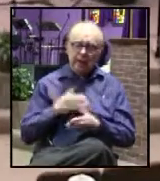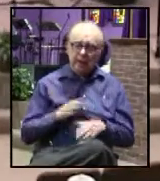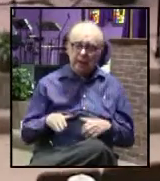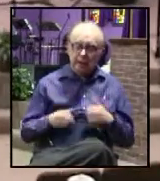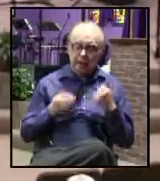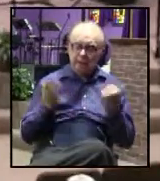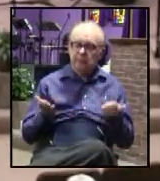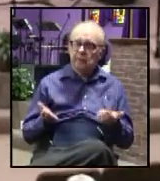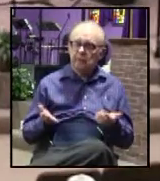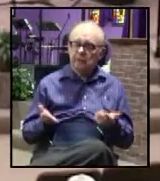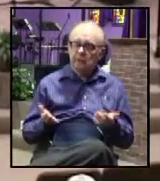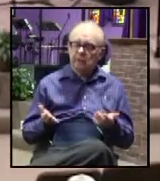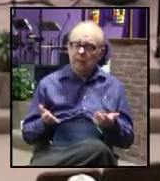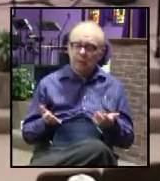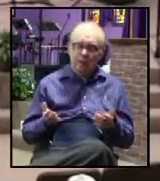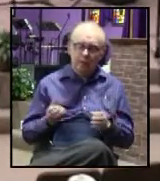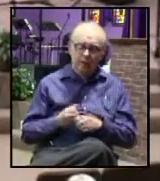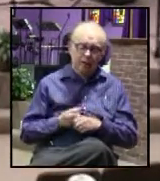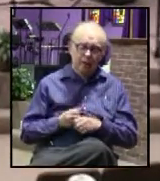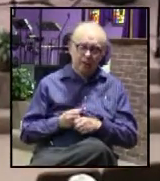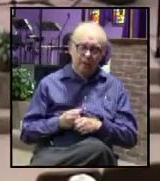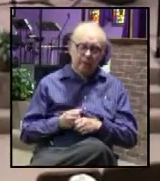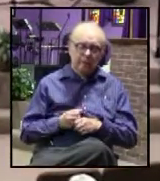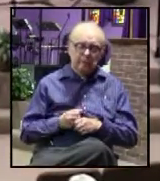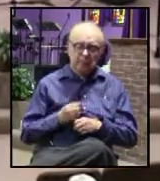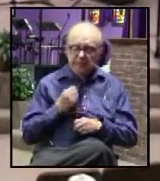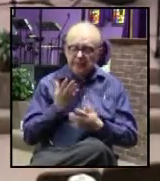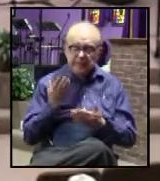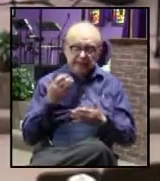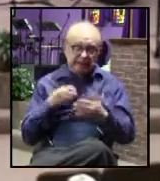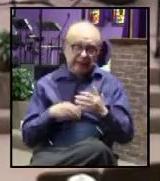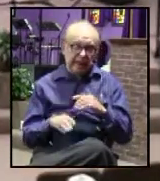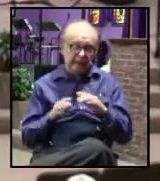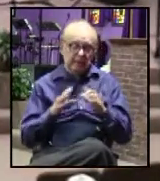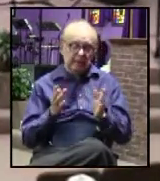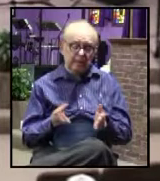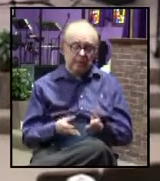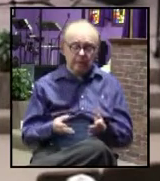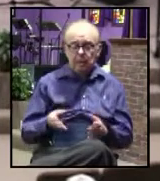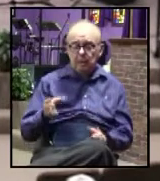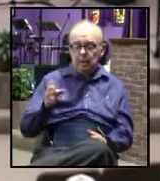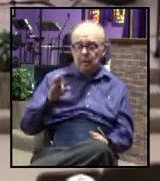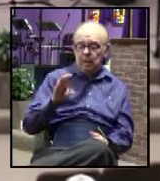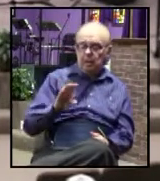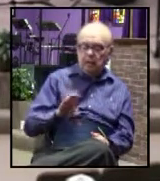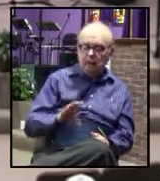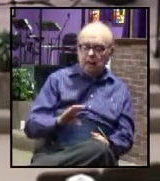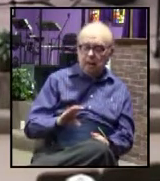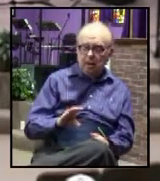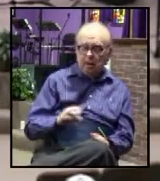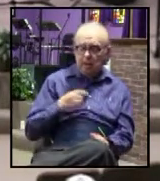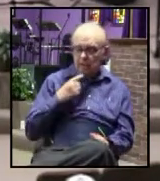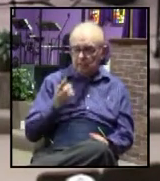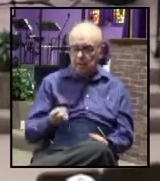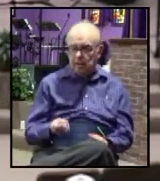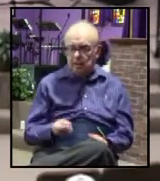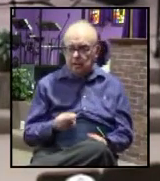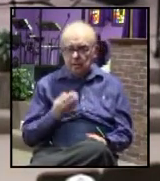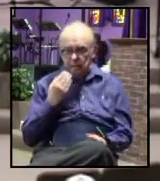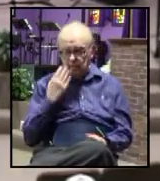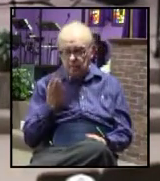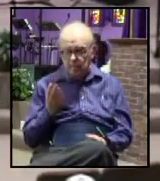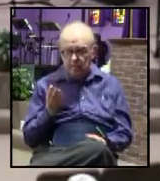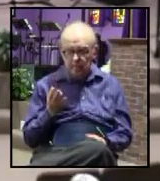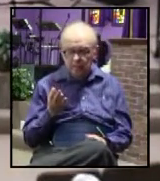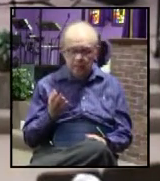life. It's got a bunch of junk in it. And you pour it into the glass. Let me say this to you. You